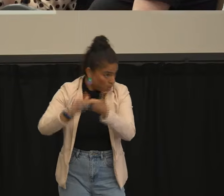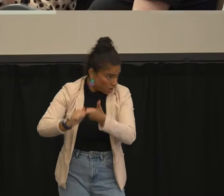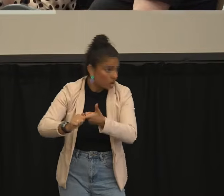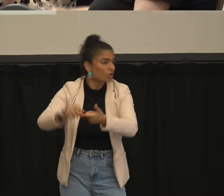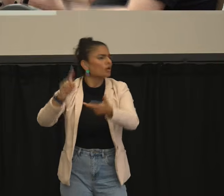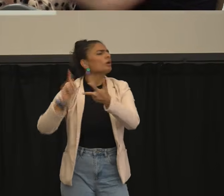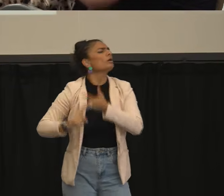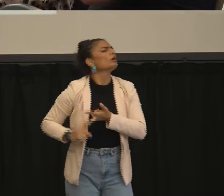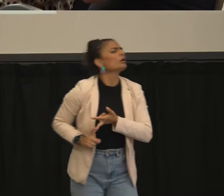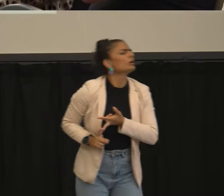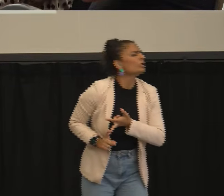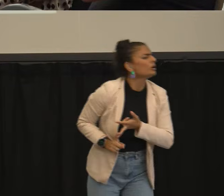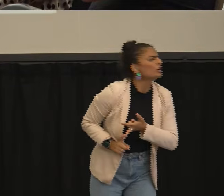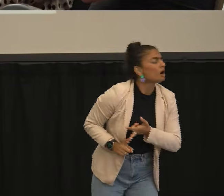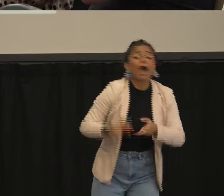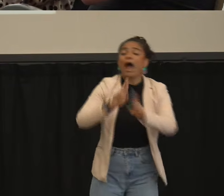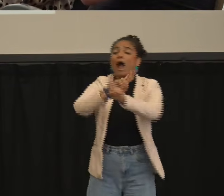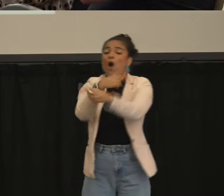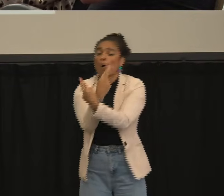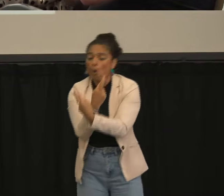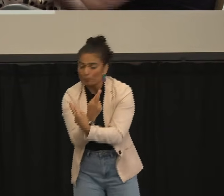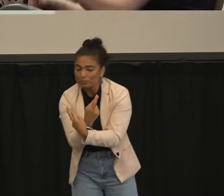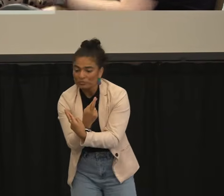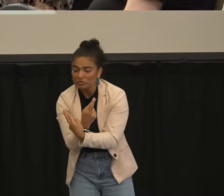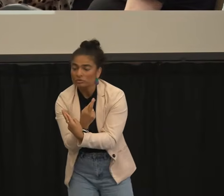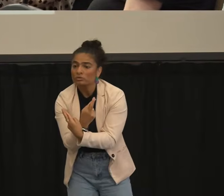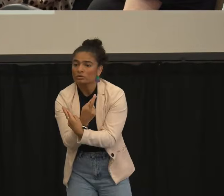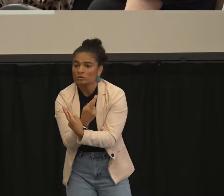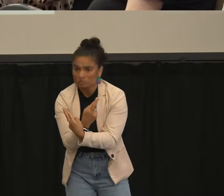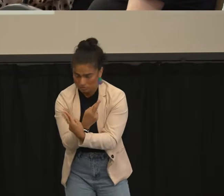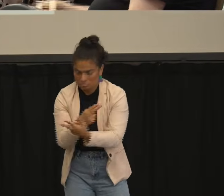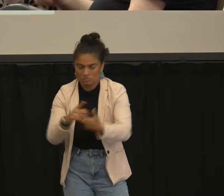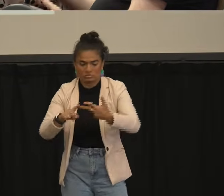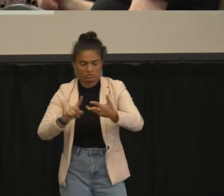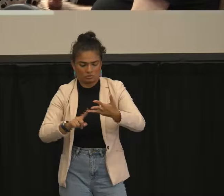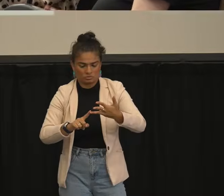Wits Language School, High Hopes,